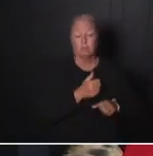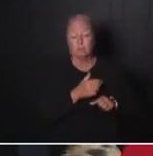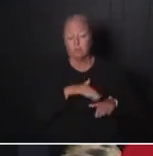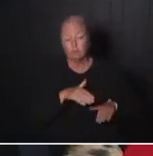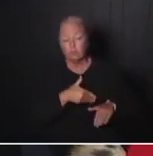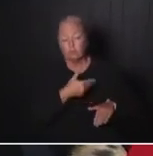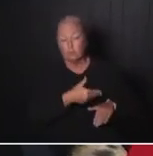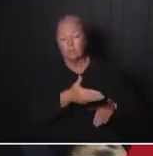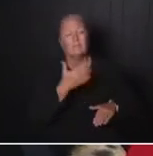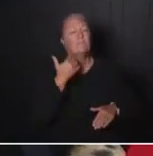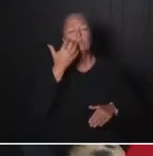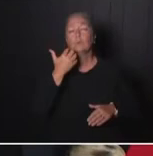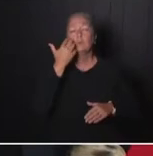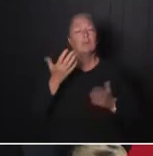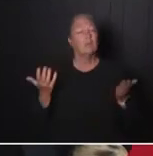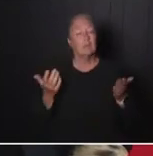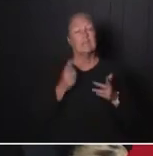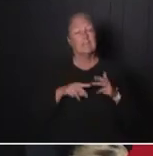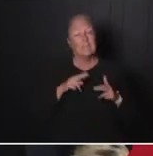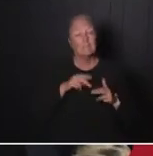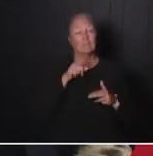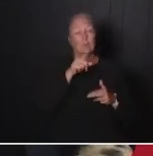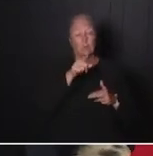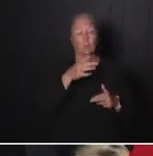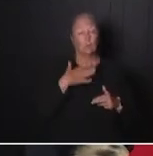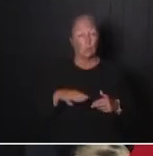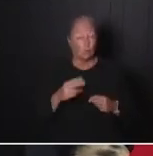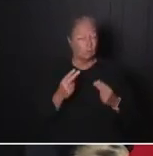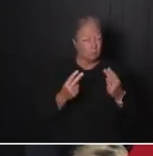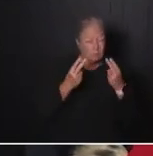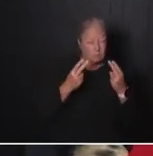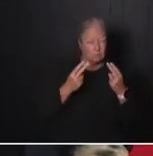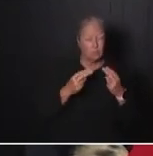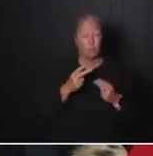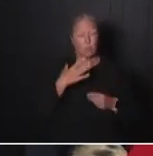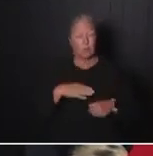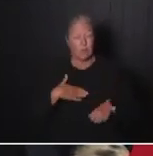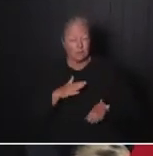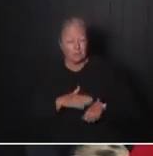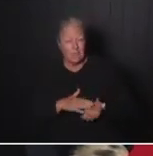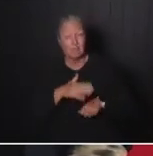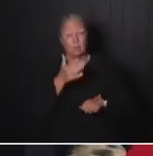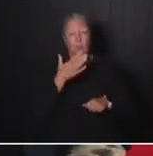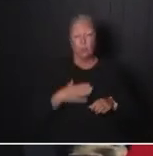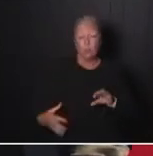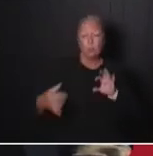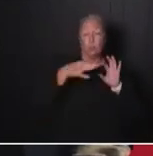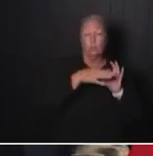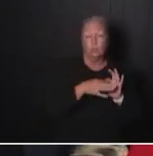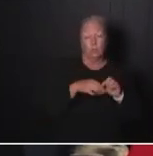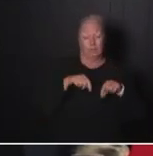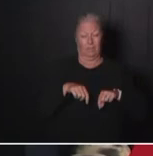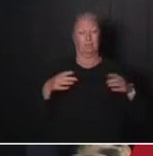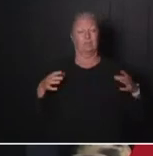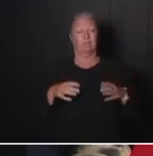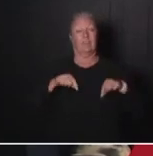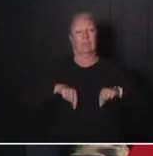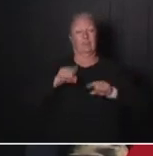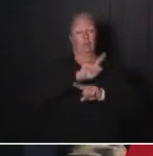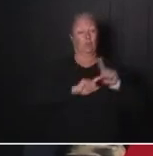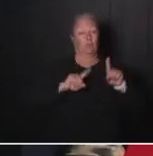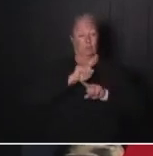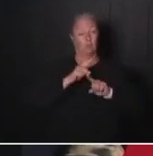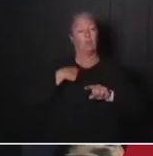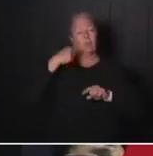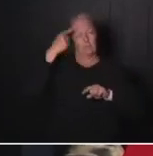So if you want to give us your time, we can use that. If you want to join the party, I mean, this conference is the voice